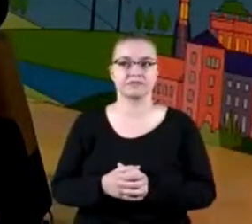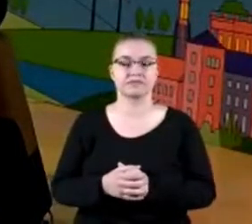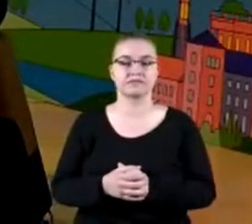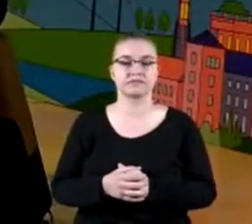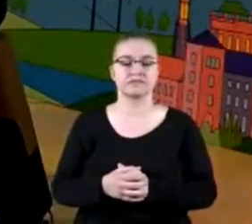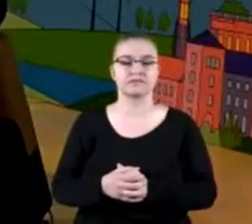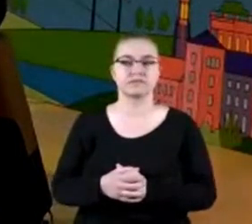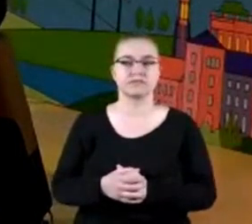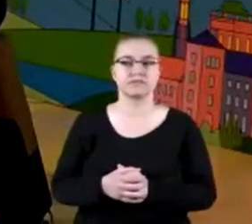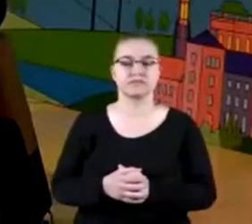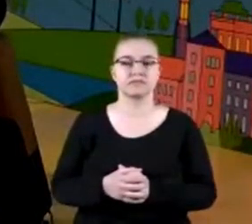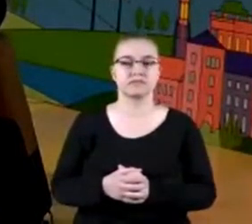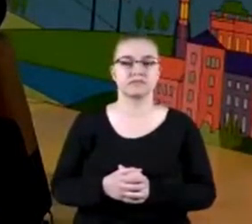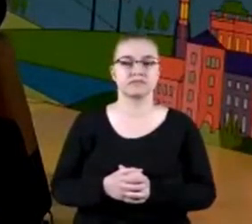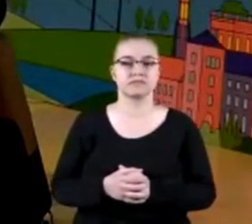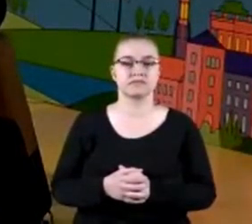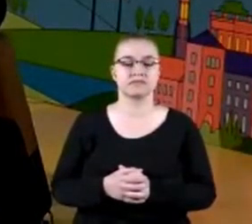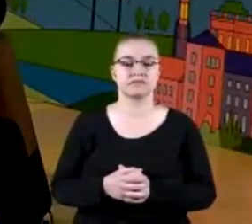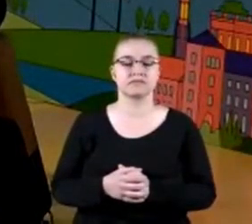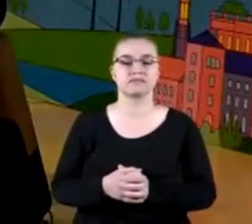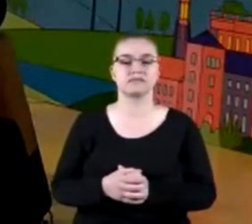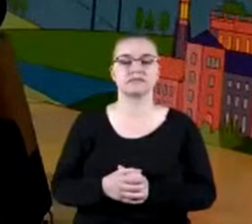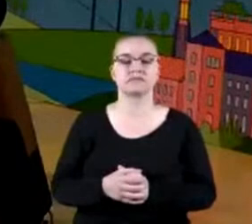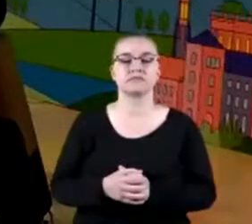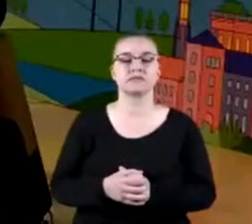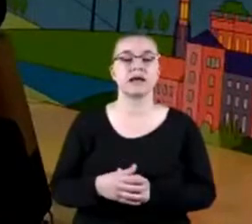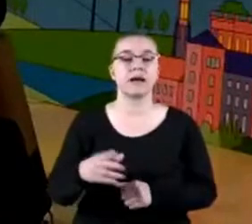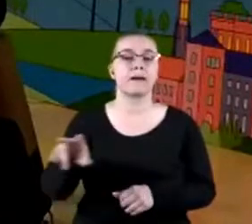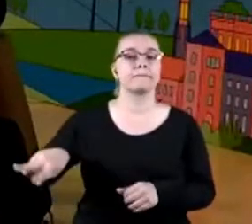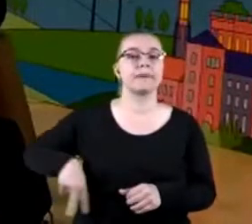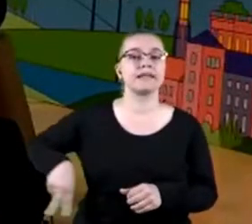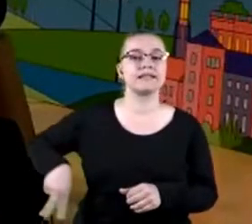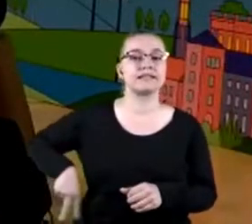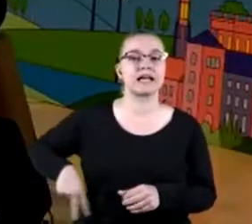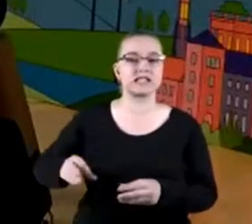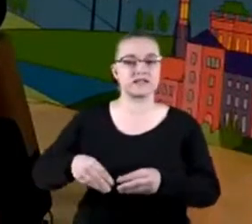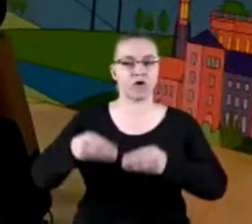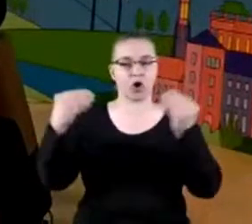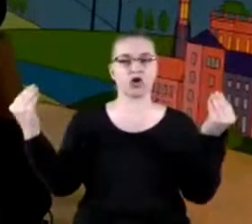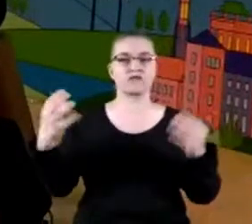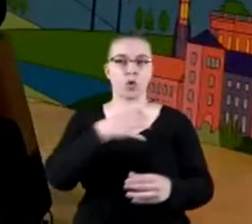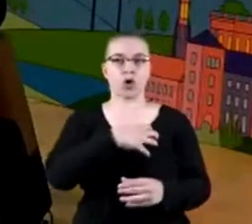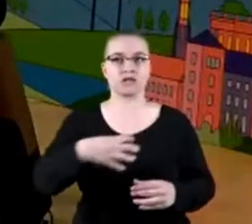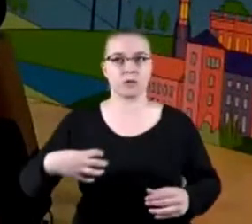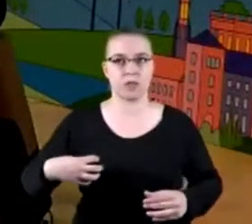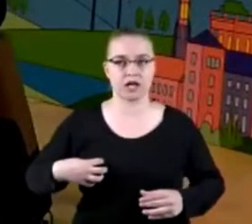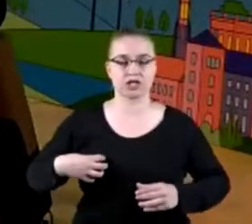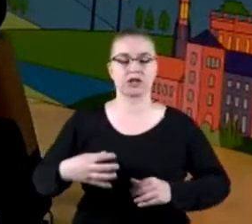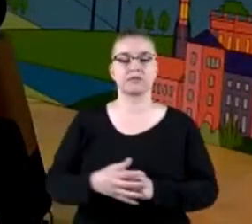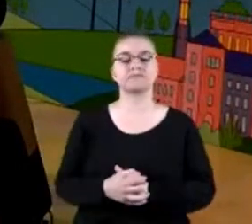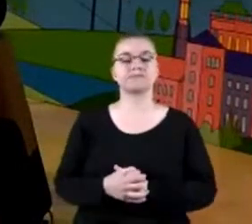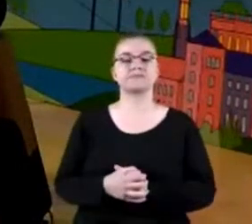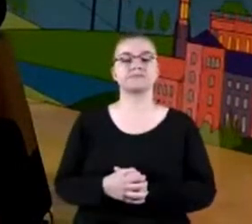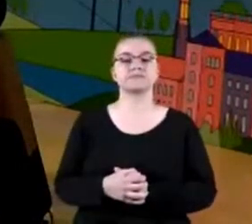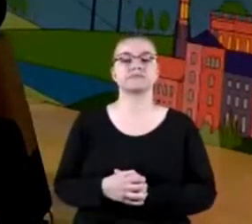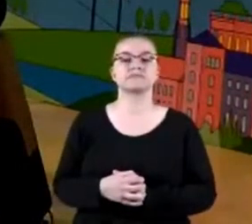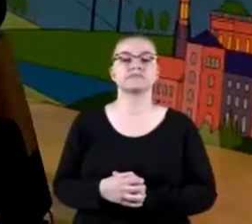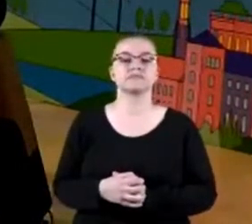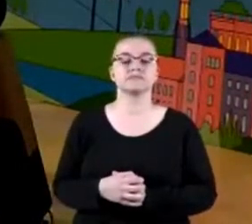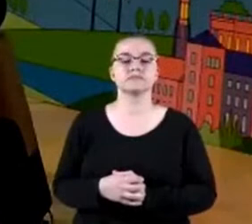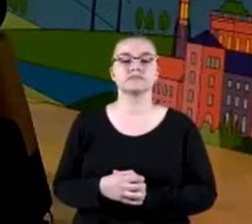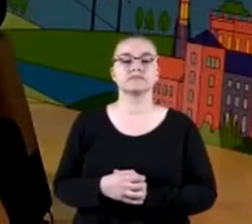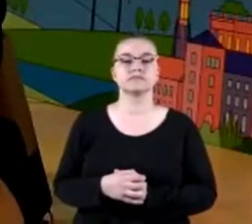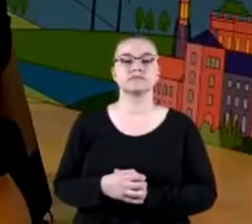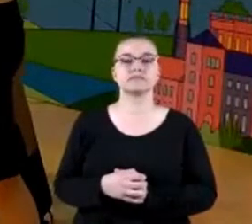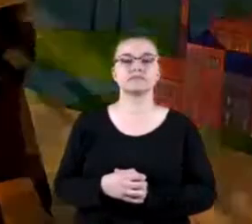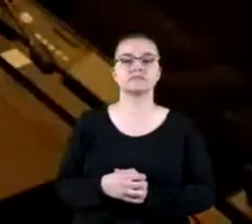is Raymond Poiser, and I'm from the Ministry of Economic Growth and Job Creation, the Housing and Urban Renewal Portfolio